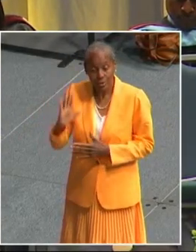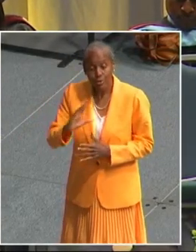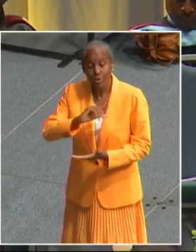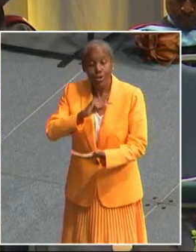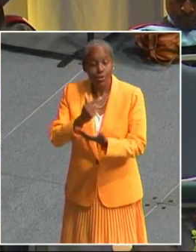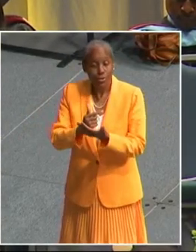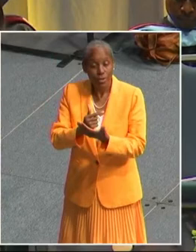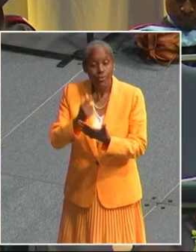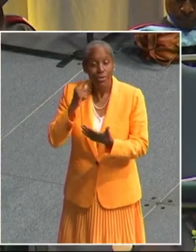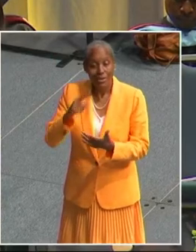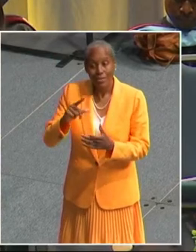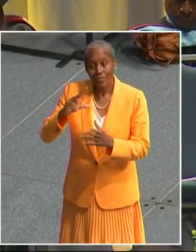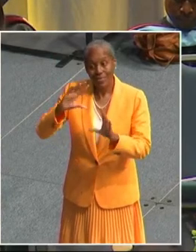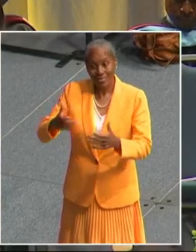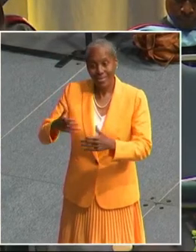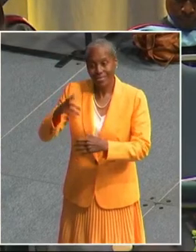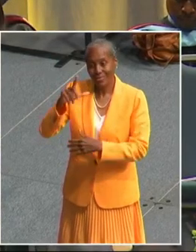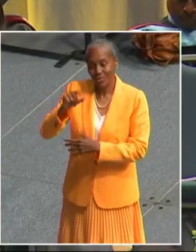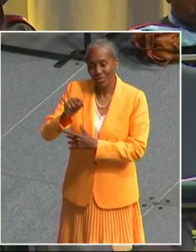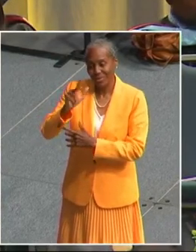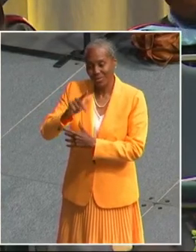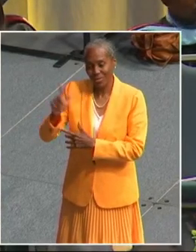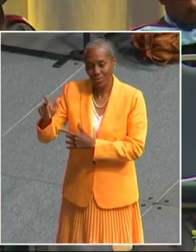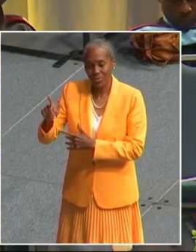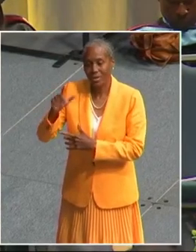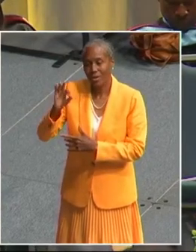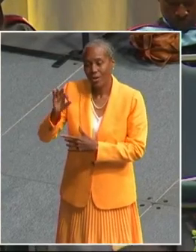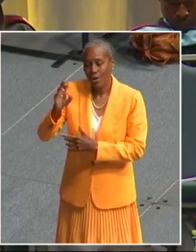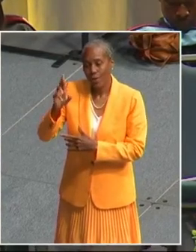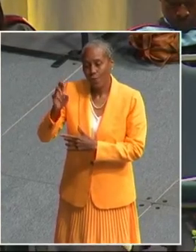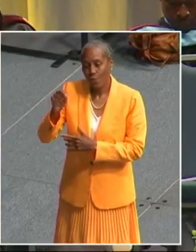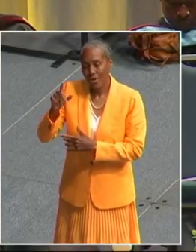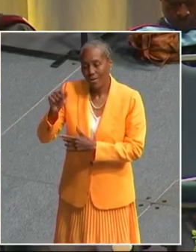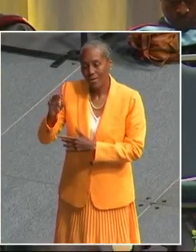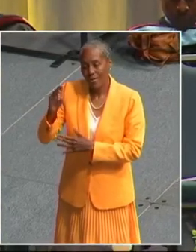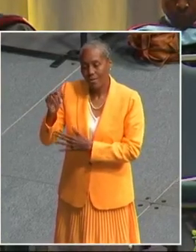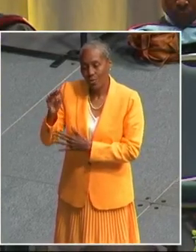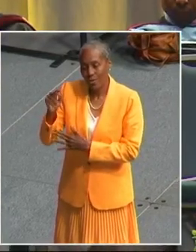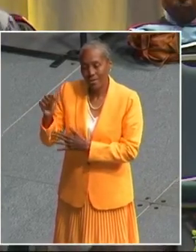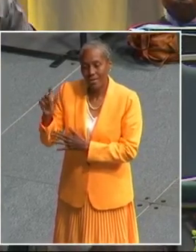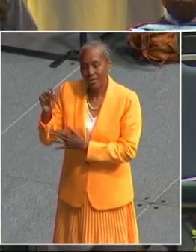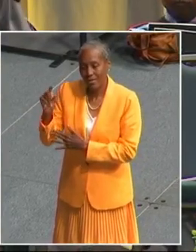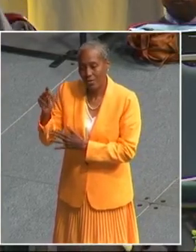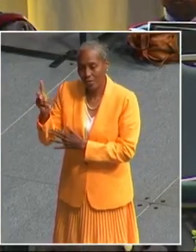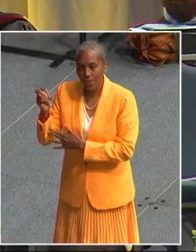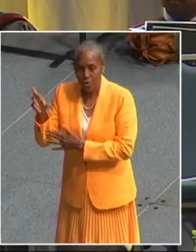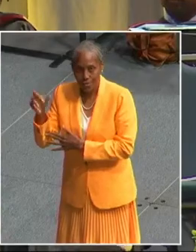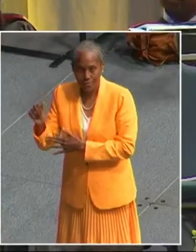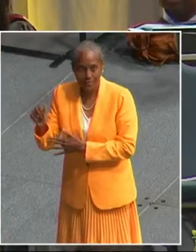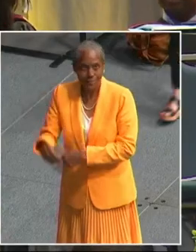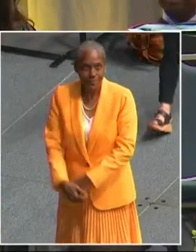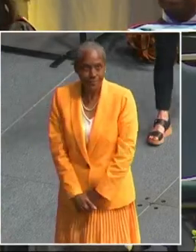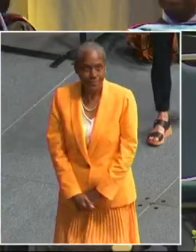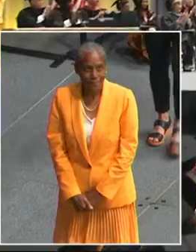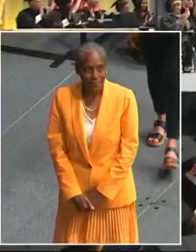Central Piedmont's class of 2023, Fernanda Marina Tavar. Marina?